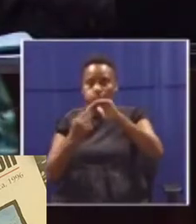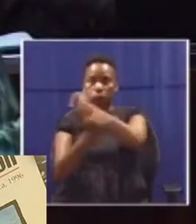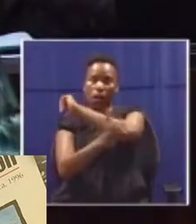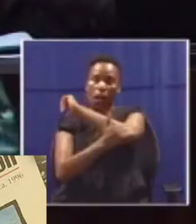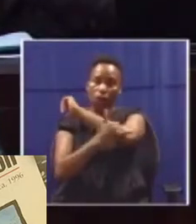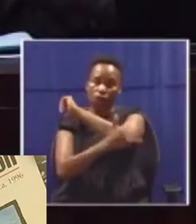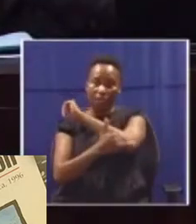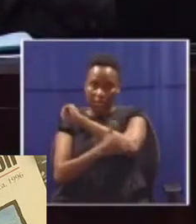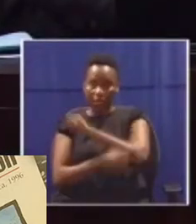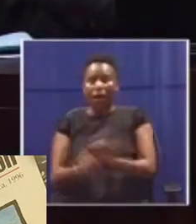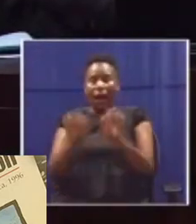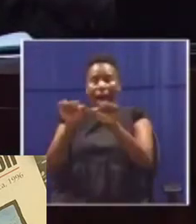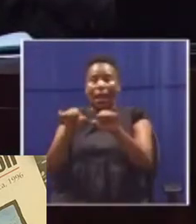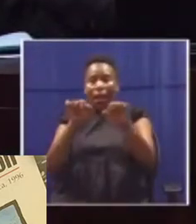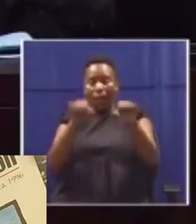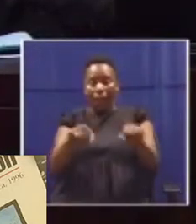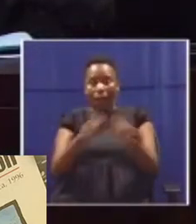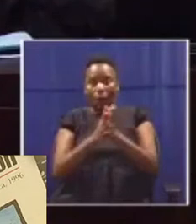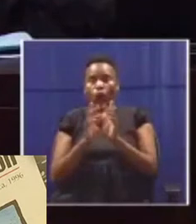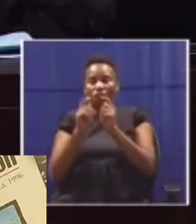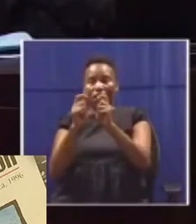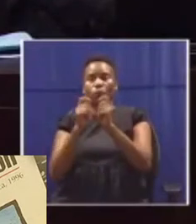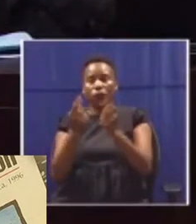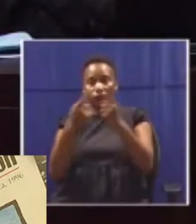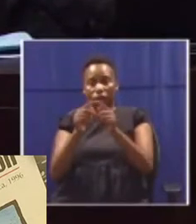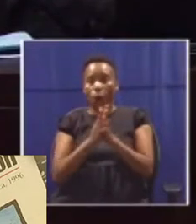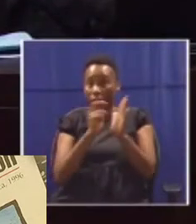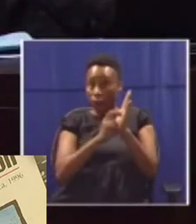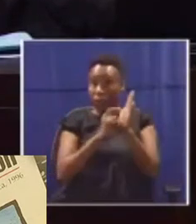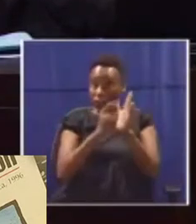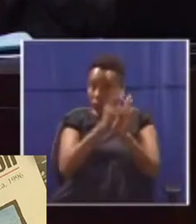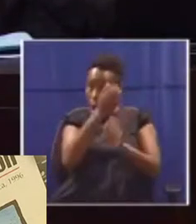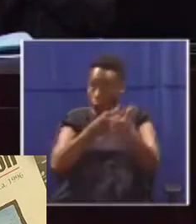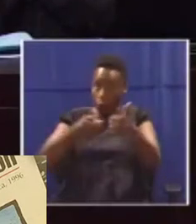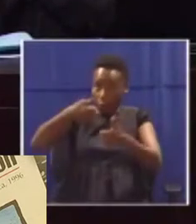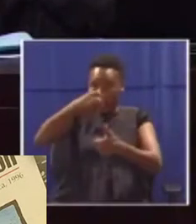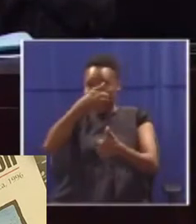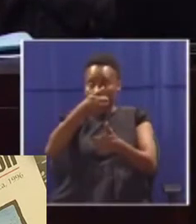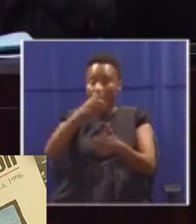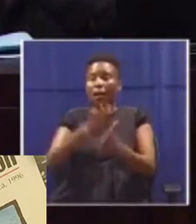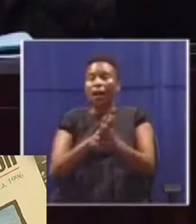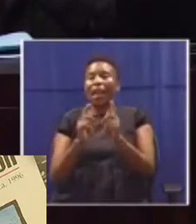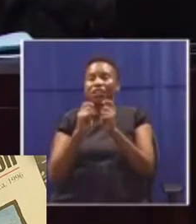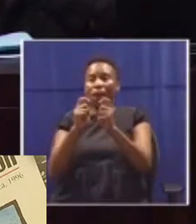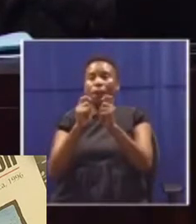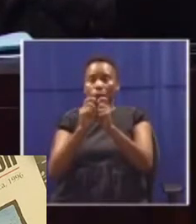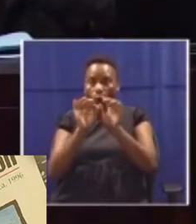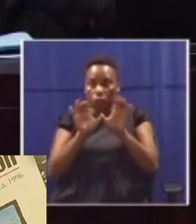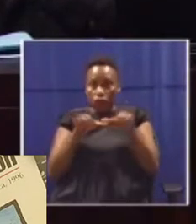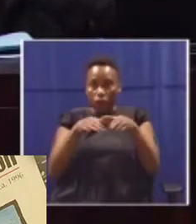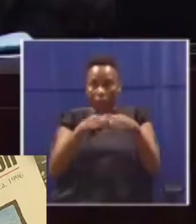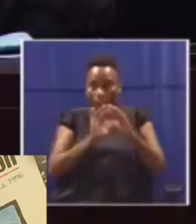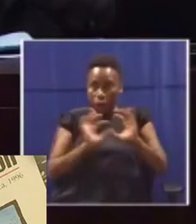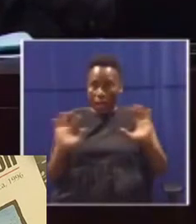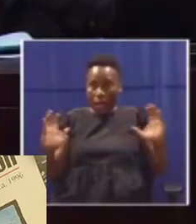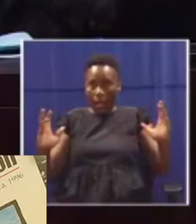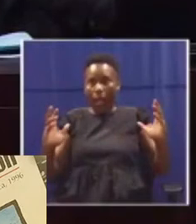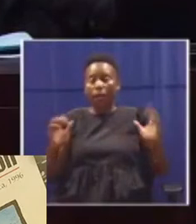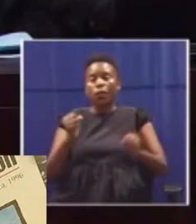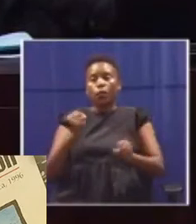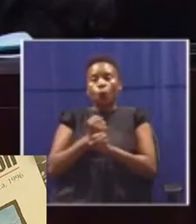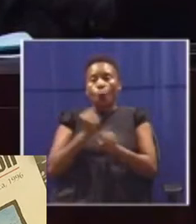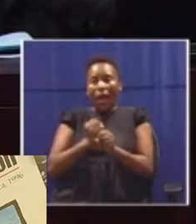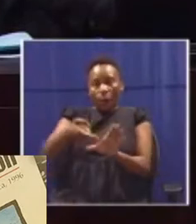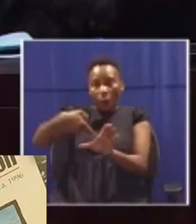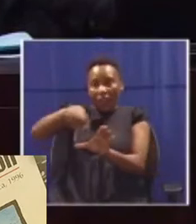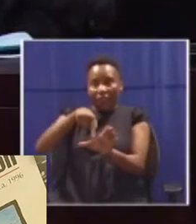to enable the transport for regulatory authority and transport tribunal to operate within